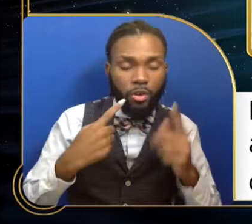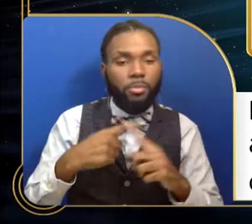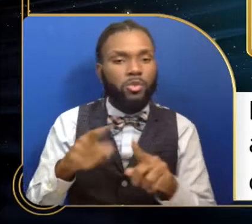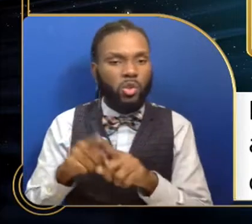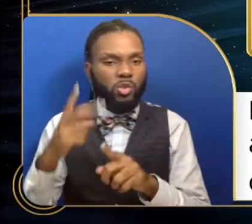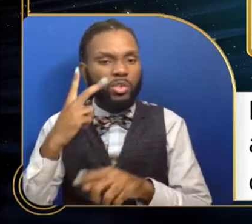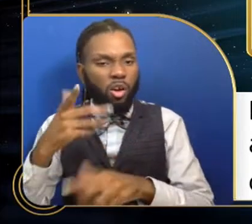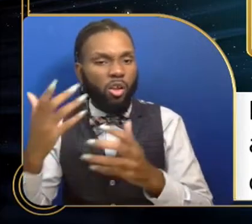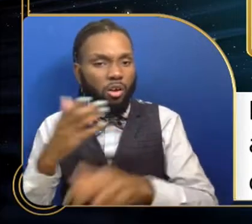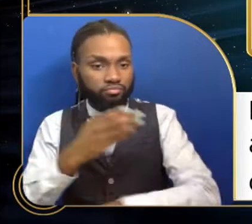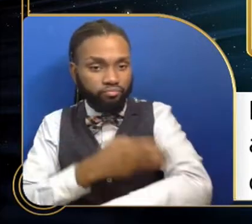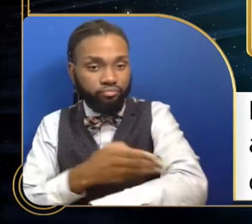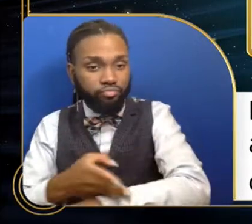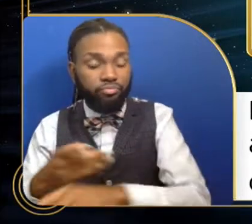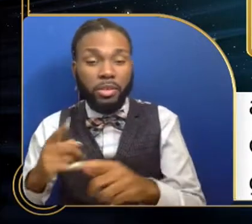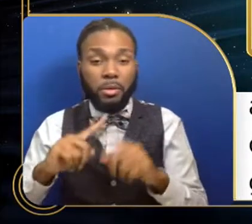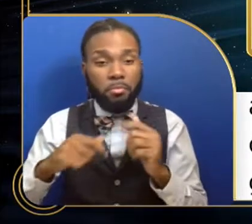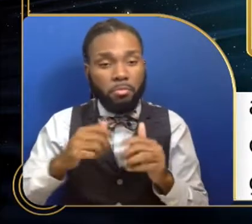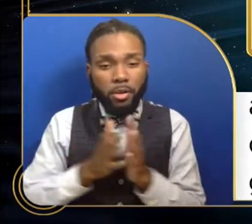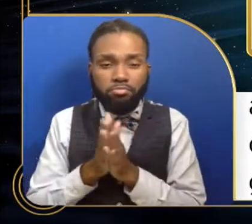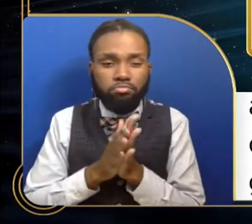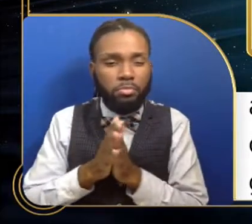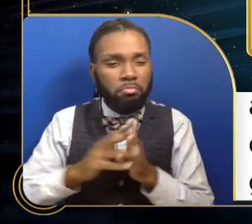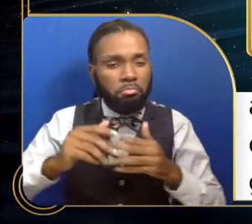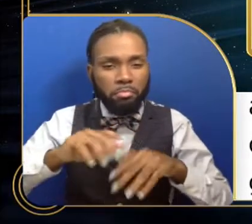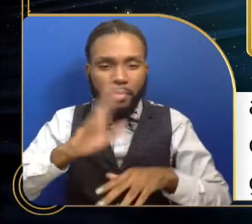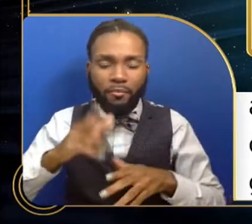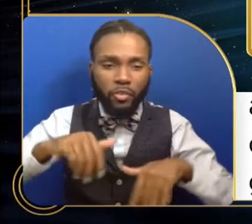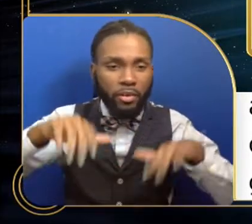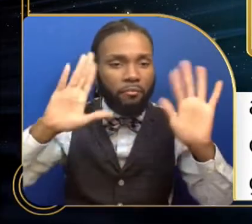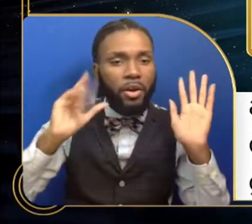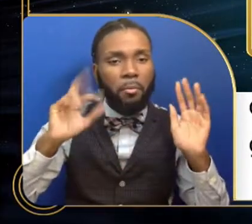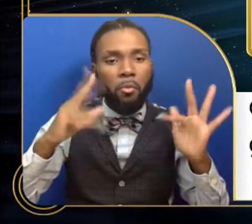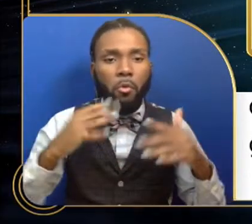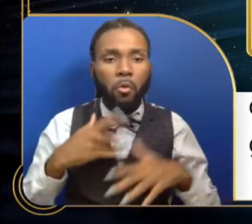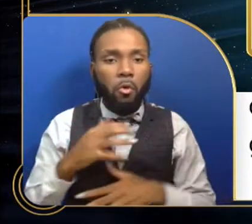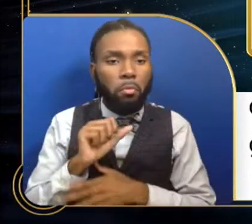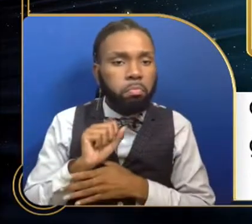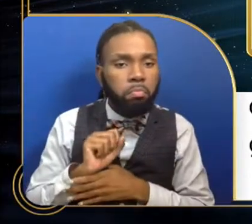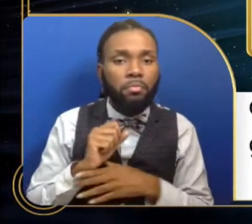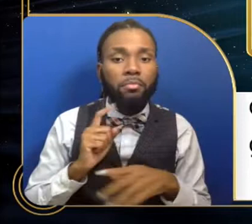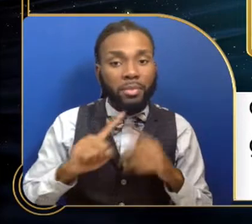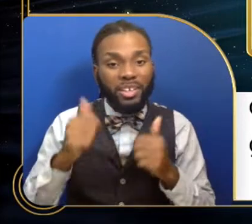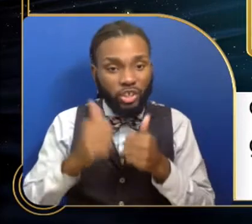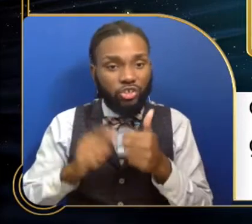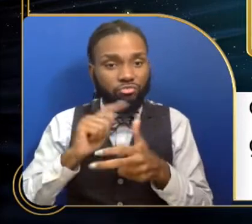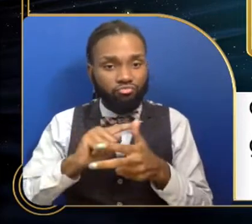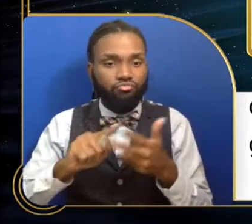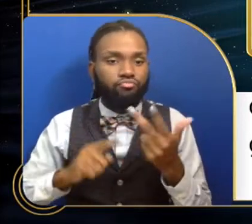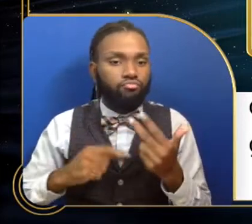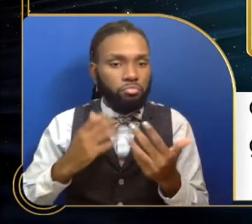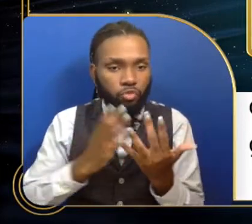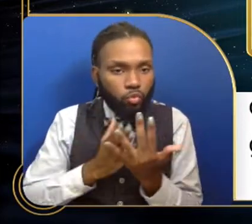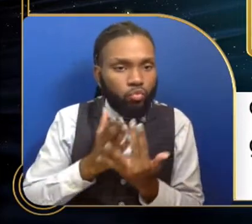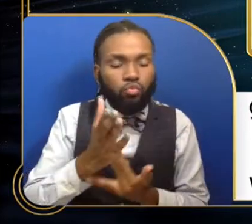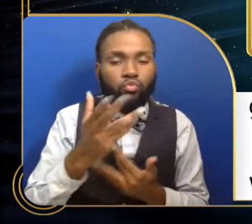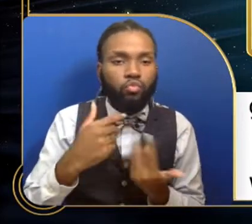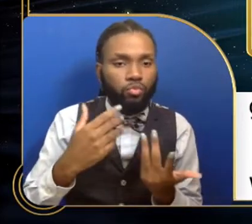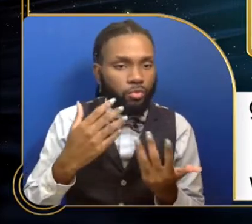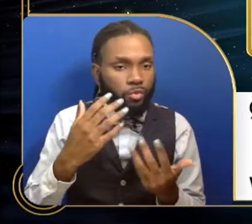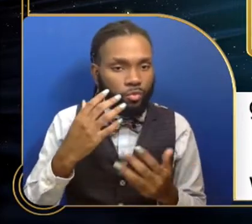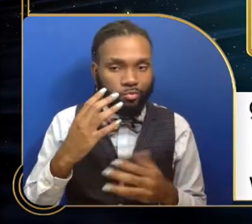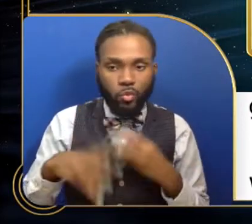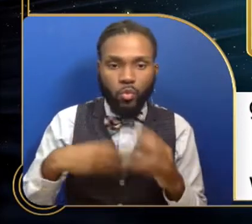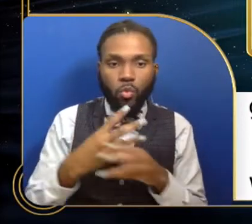giving up or giving in. Each of them has straddled the very different worlds of people with lived experience of